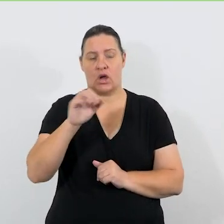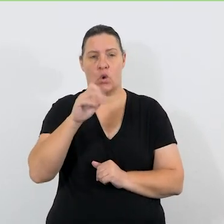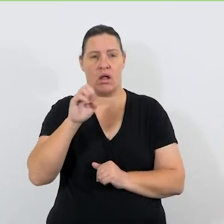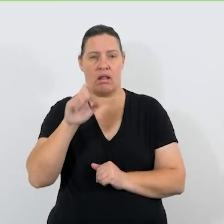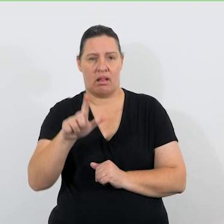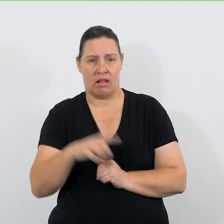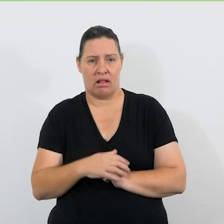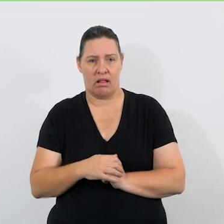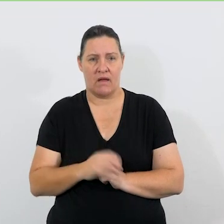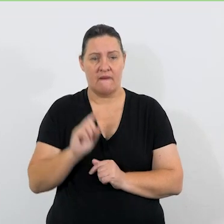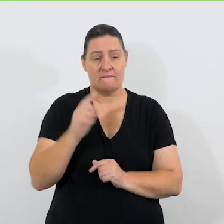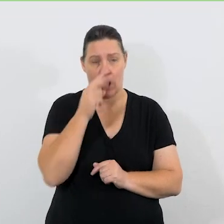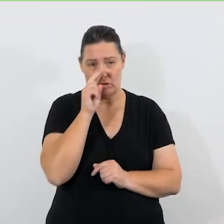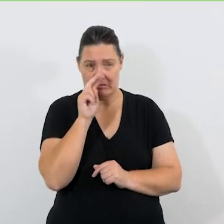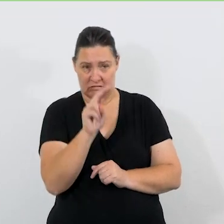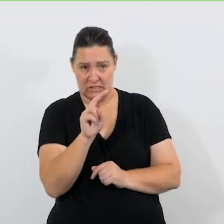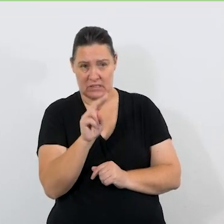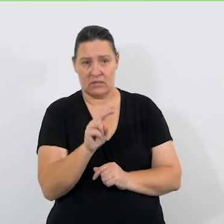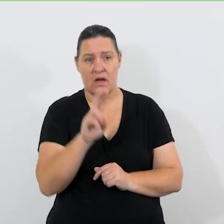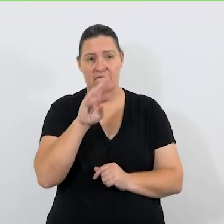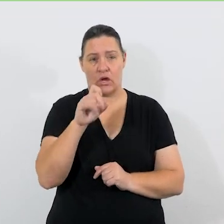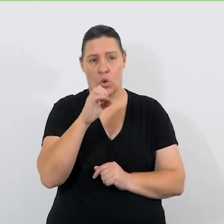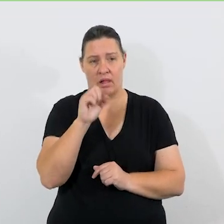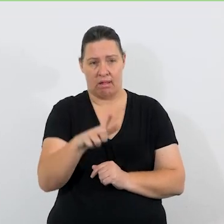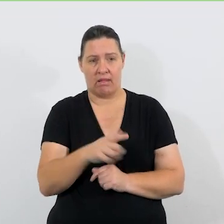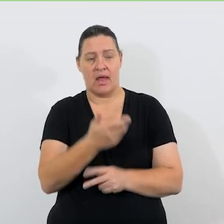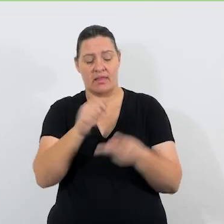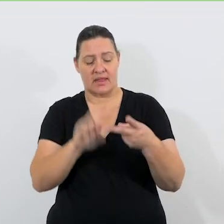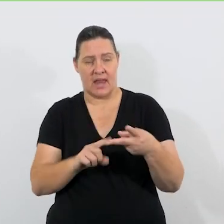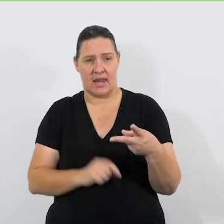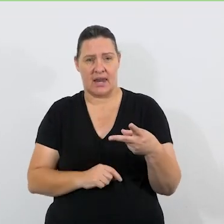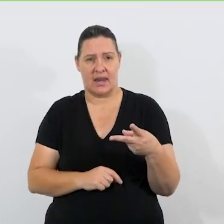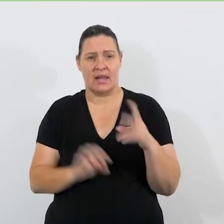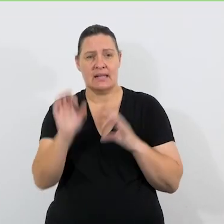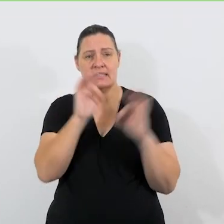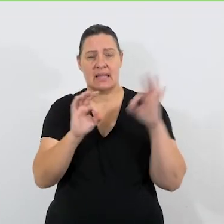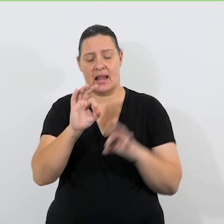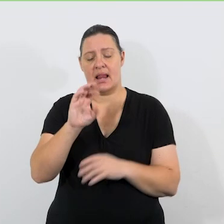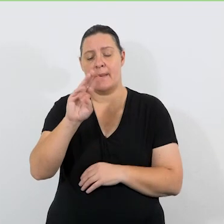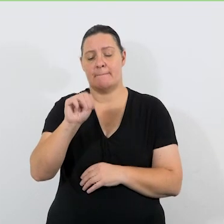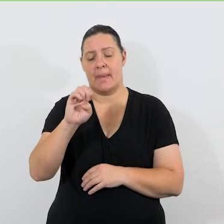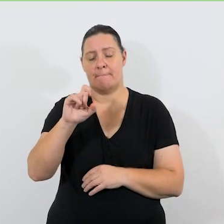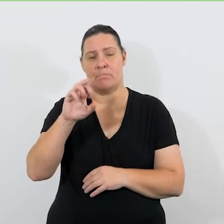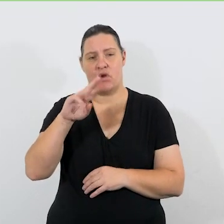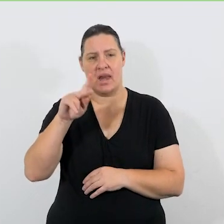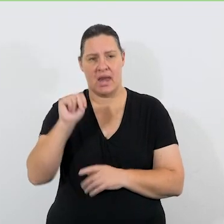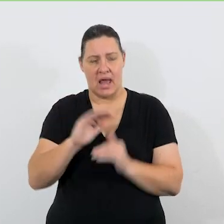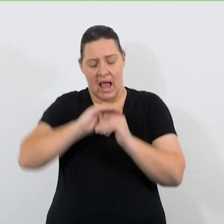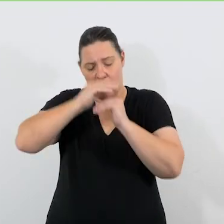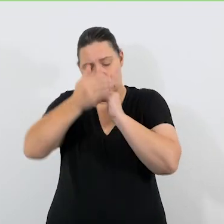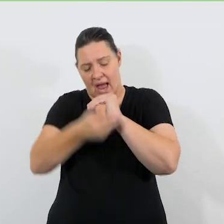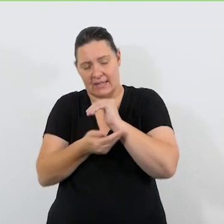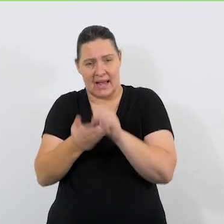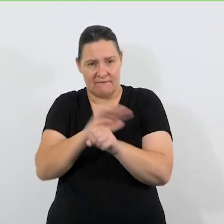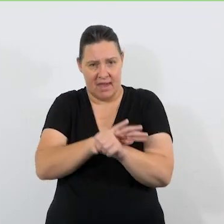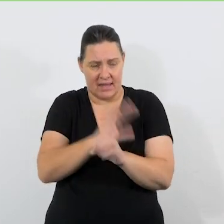first organelle that we come across, the vacuole. And then we have a cell membrane, which is the outside covering of